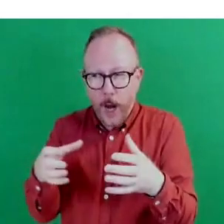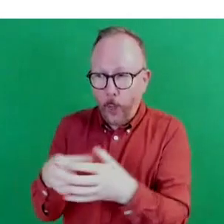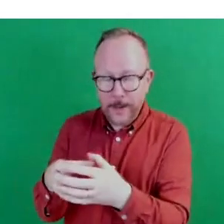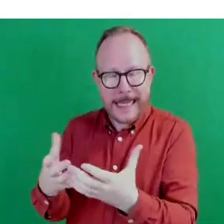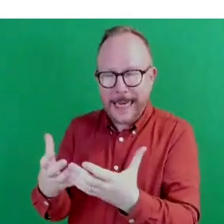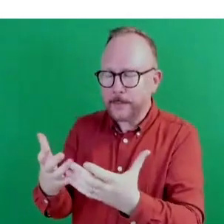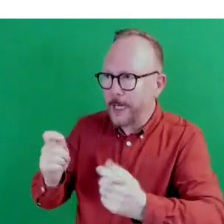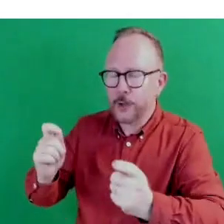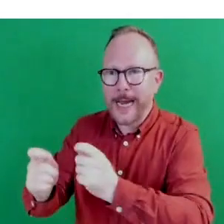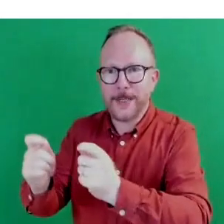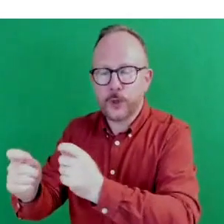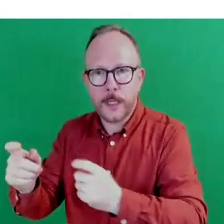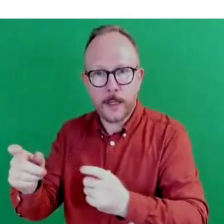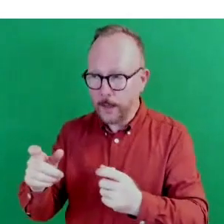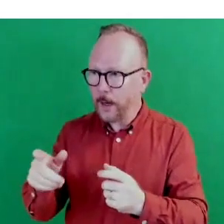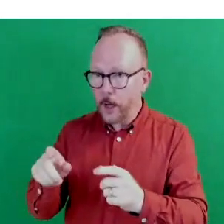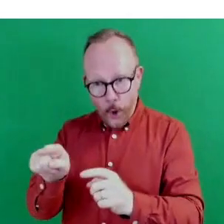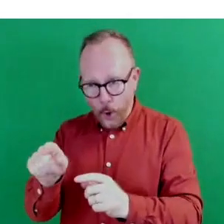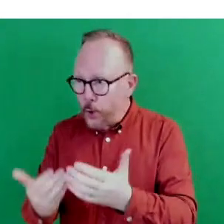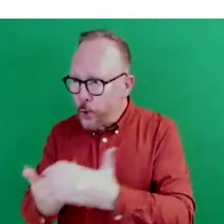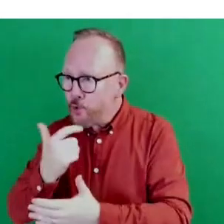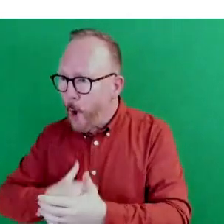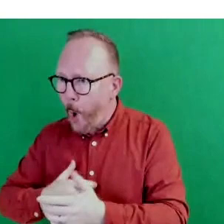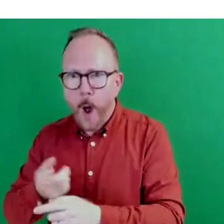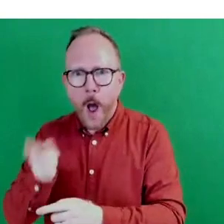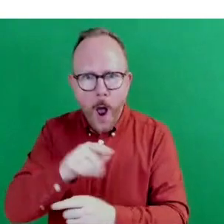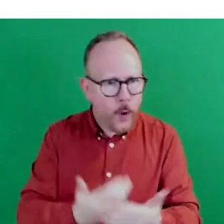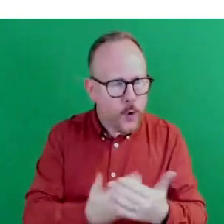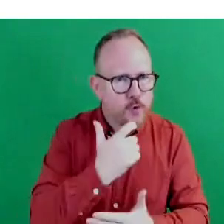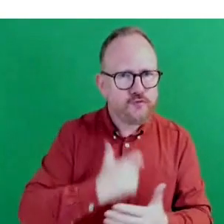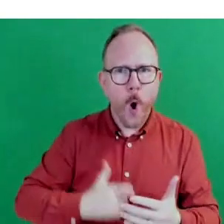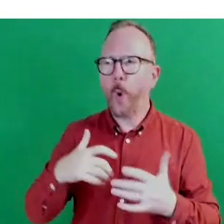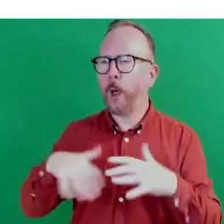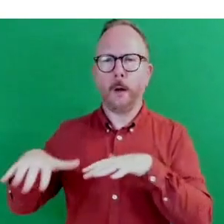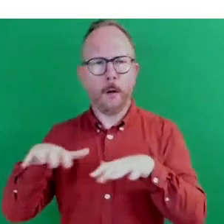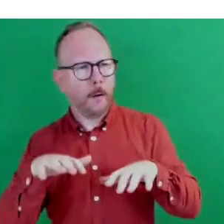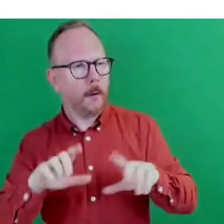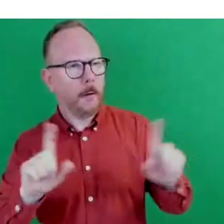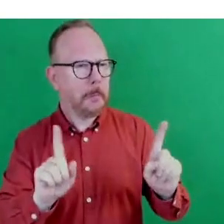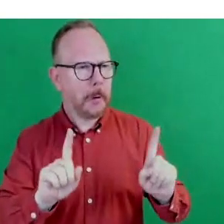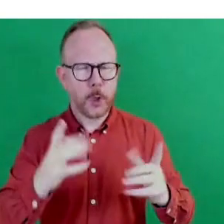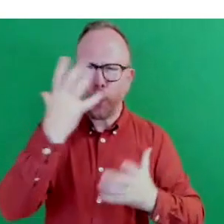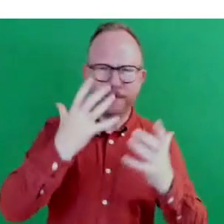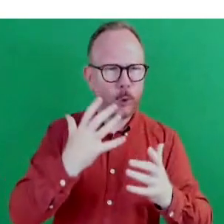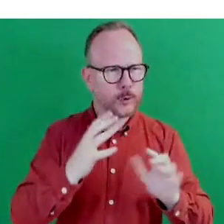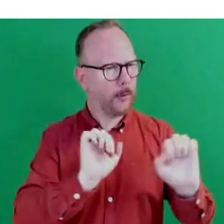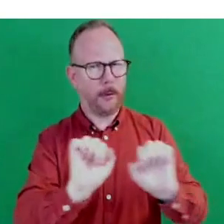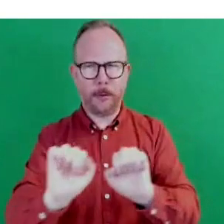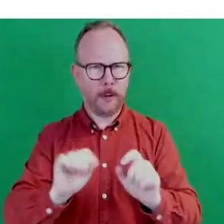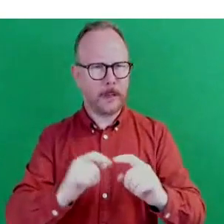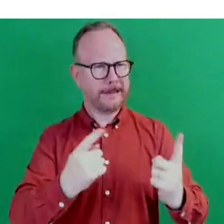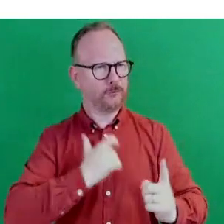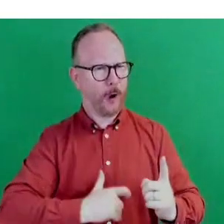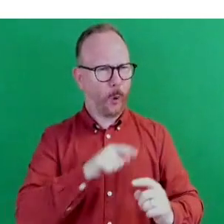coming about at the moment, and that naturally causes some confusion, some anxiety. What are these roles? Where are the overlaps? Where do